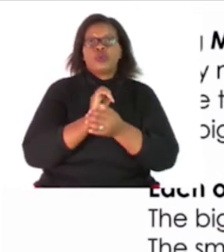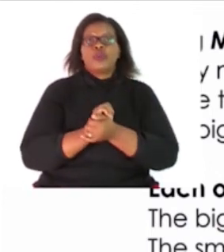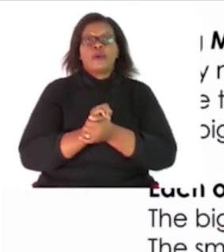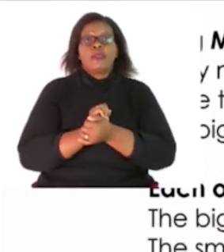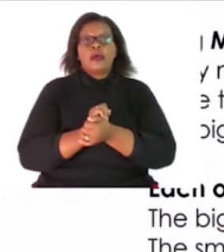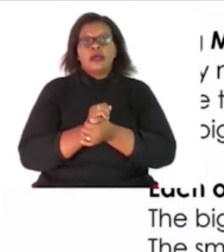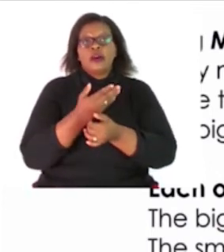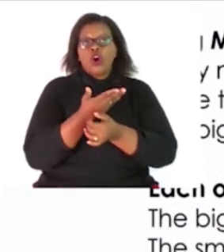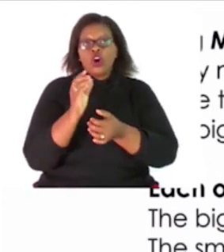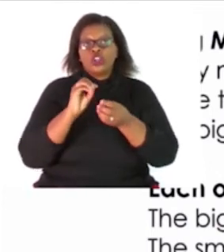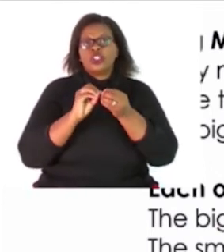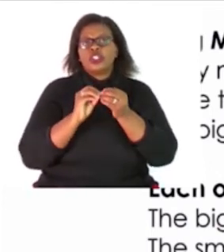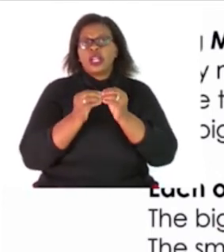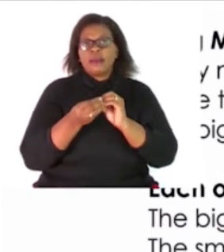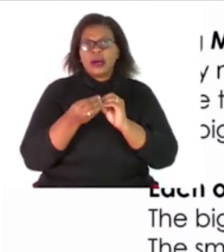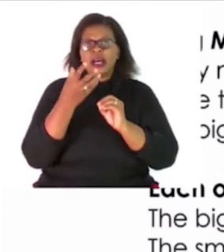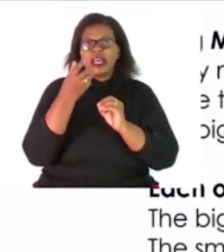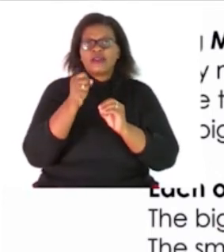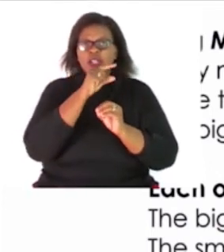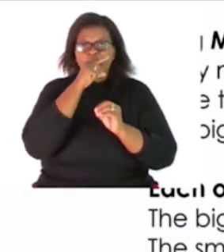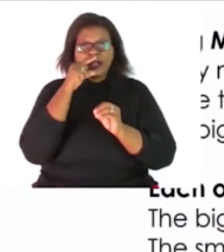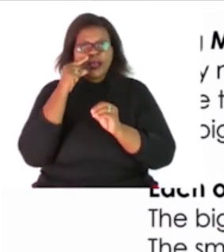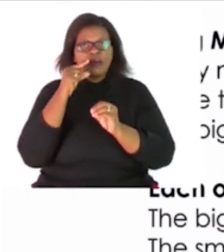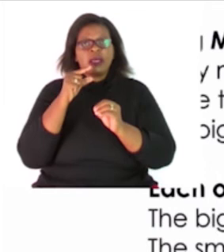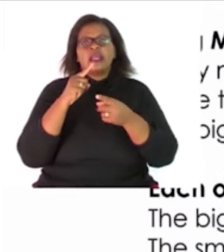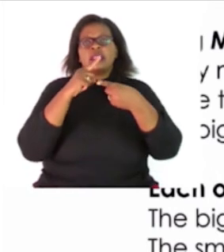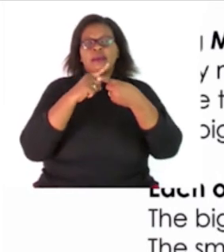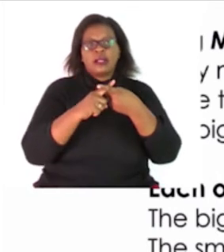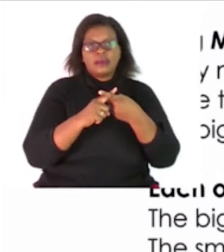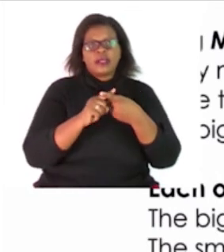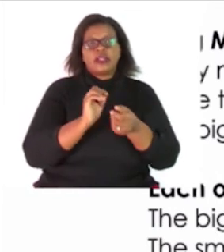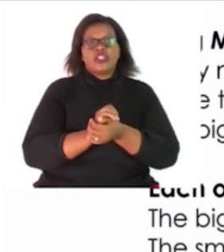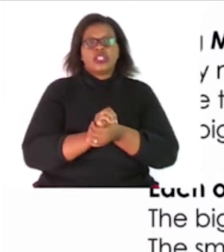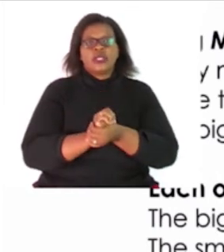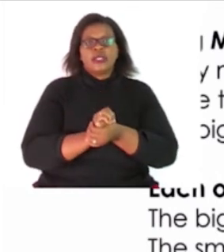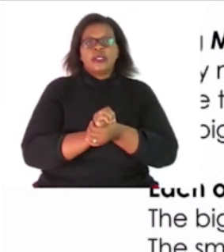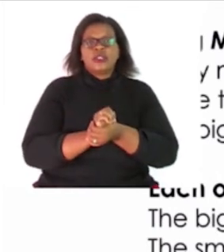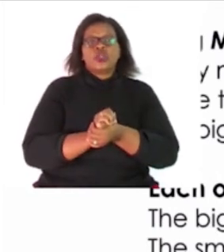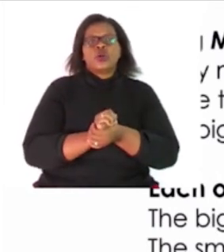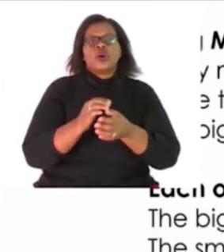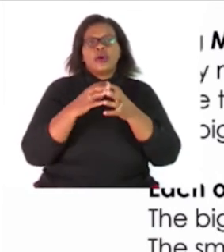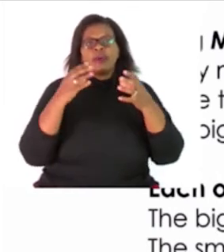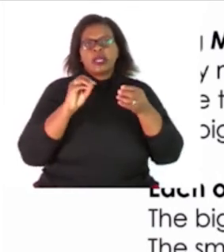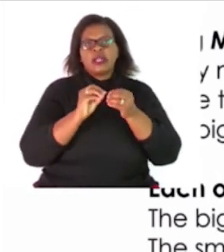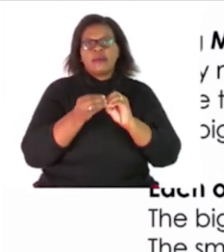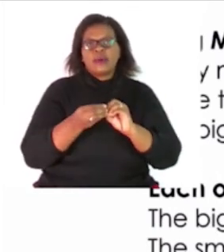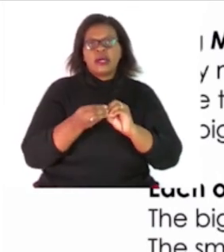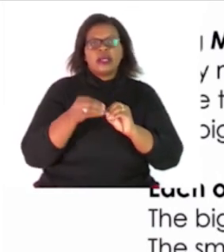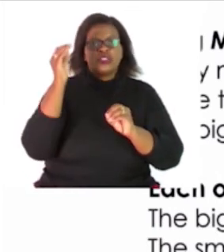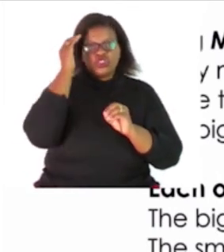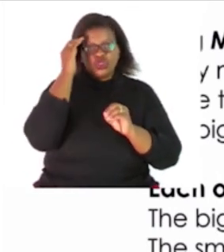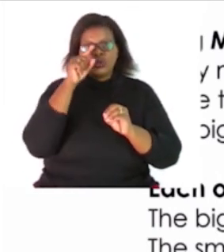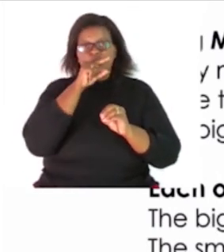these numbers also has a name in a multiplication sum. The bigger number is known